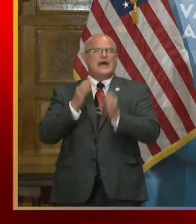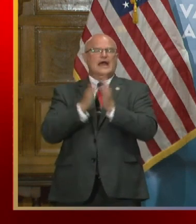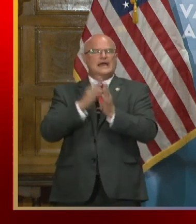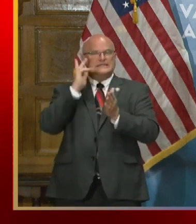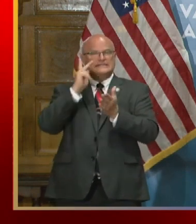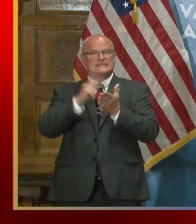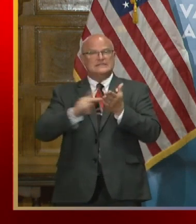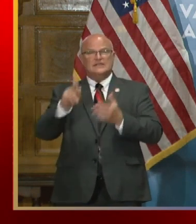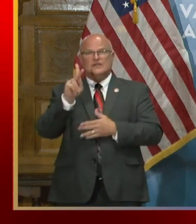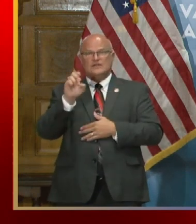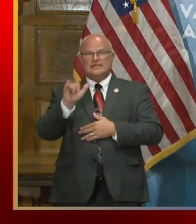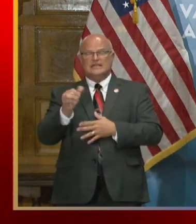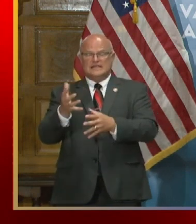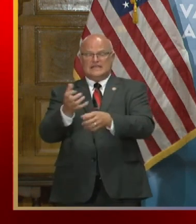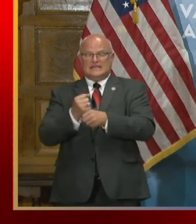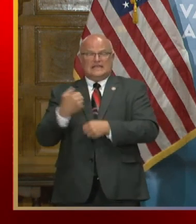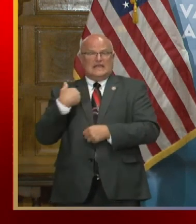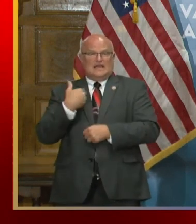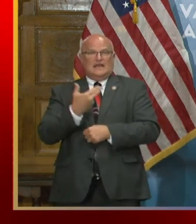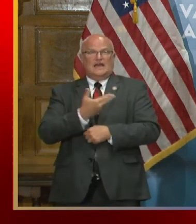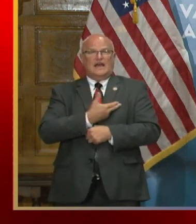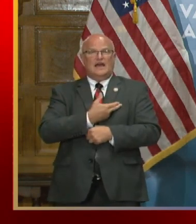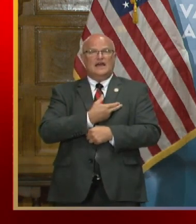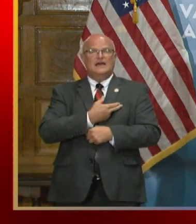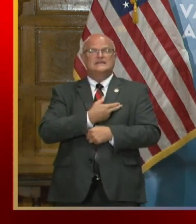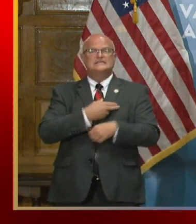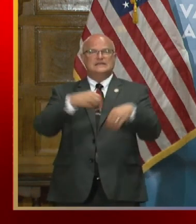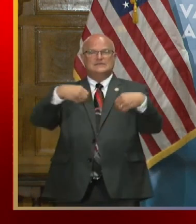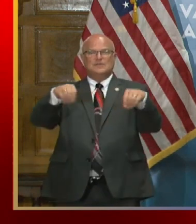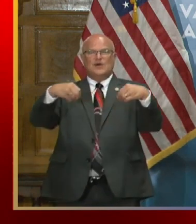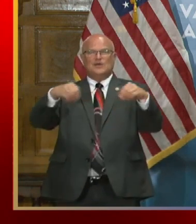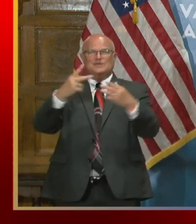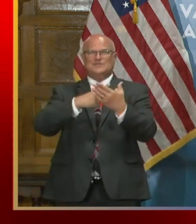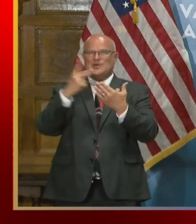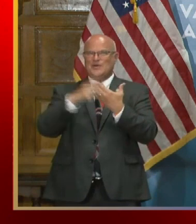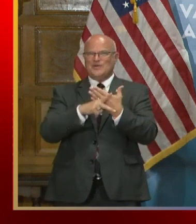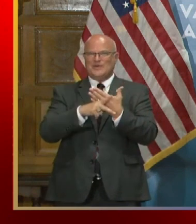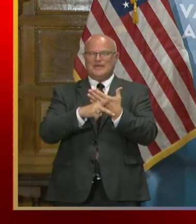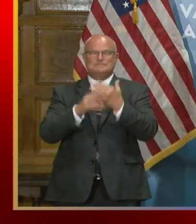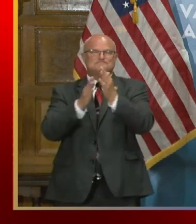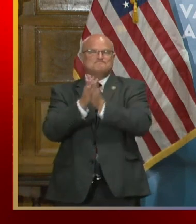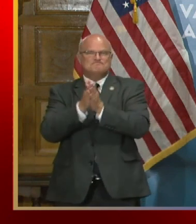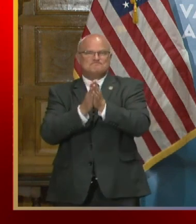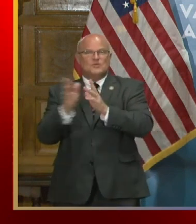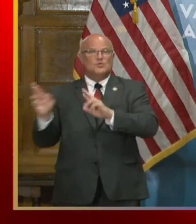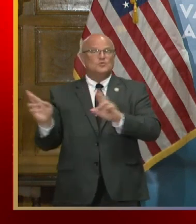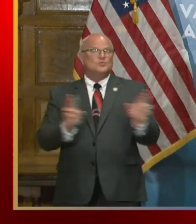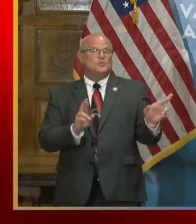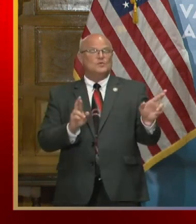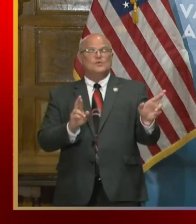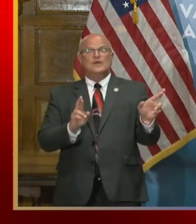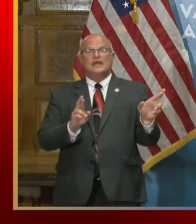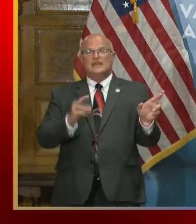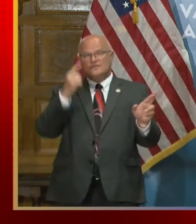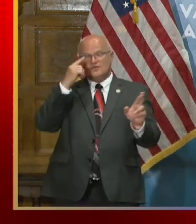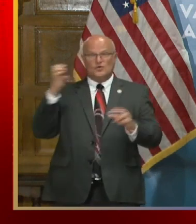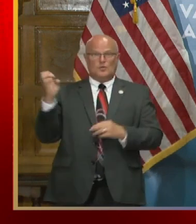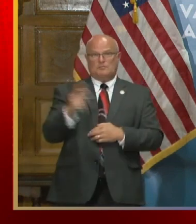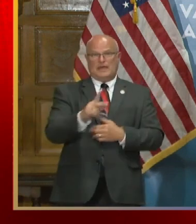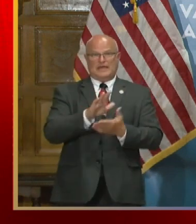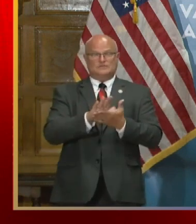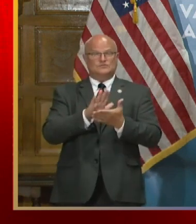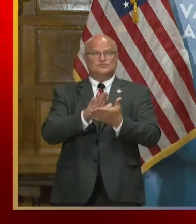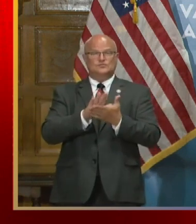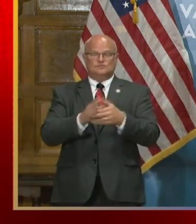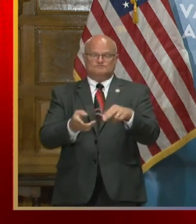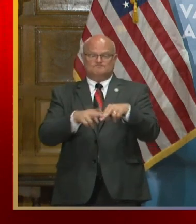Secretary Key to get us a marketing program, an initiative ready for going back to